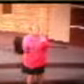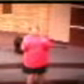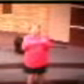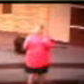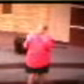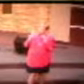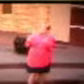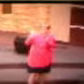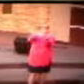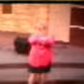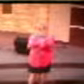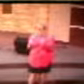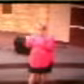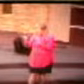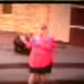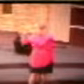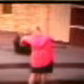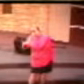what happened?